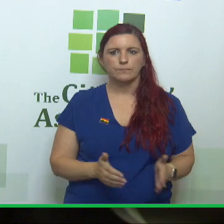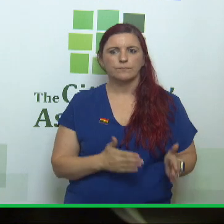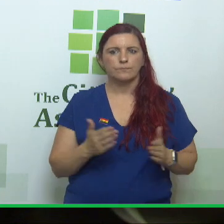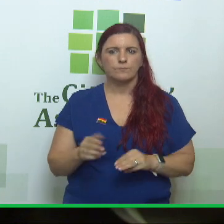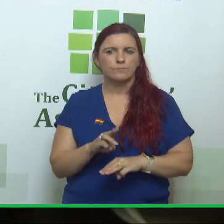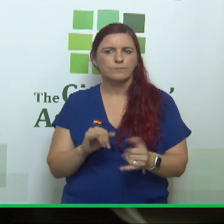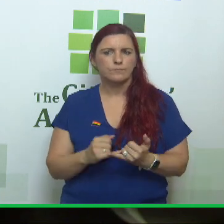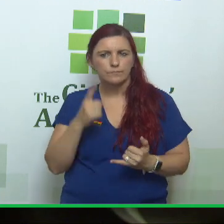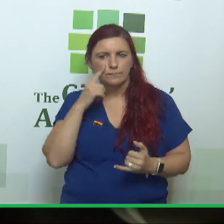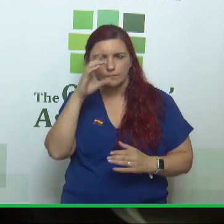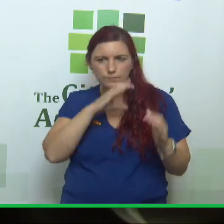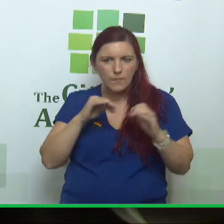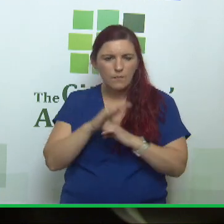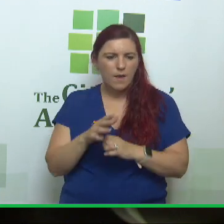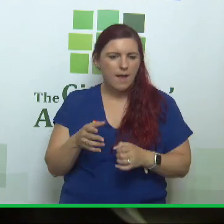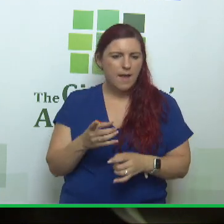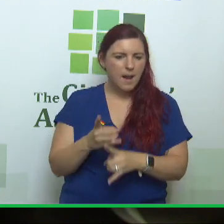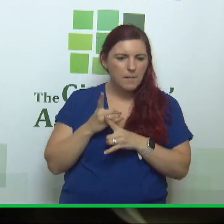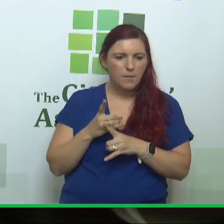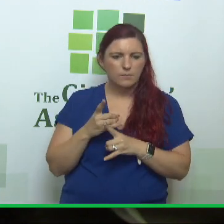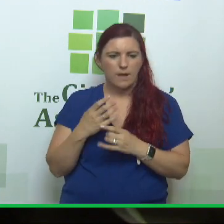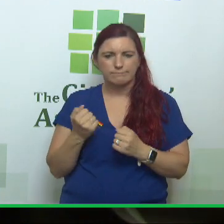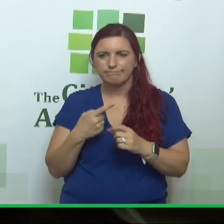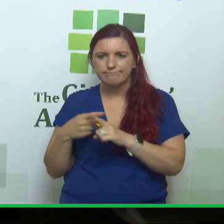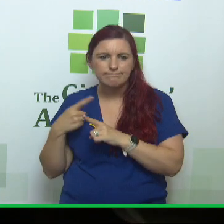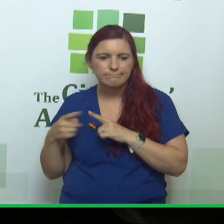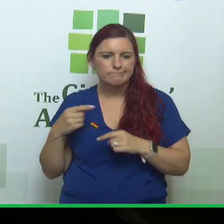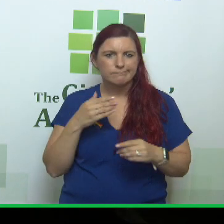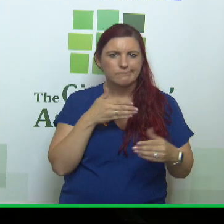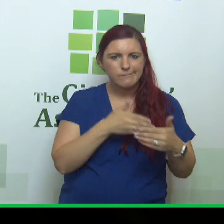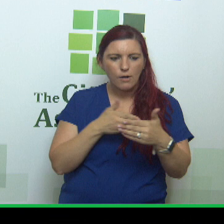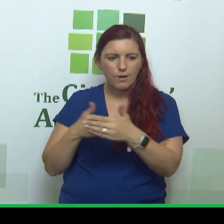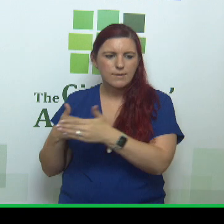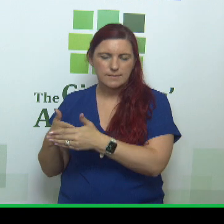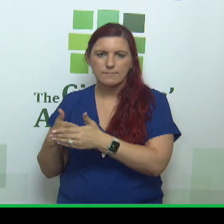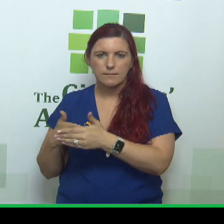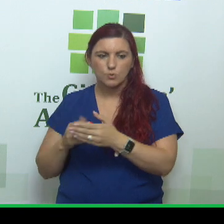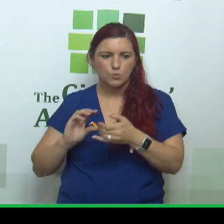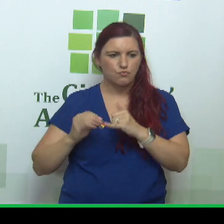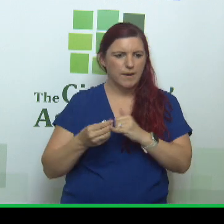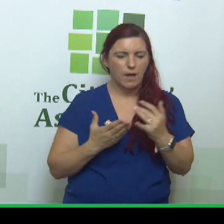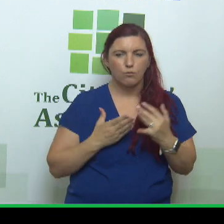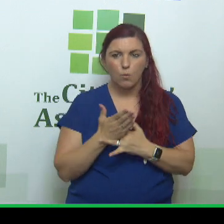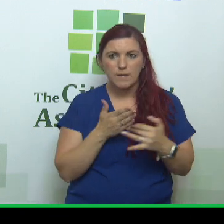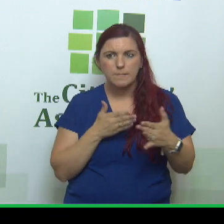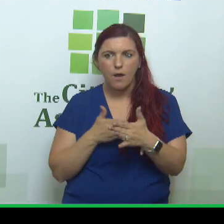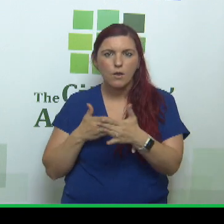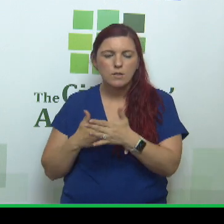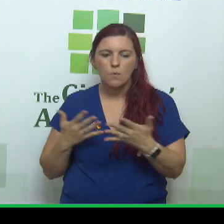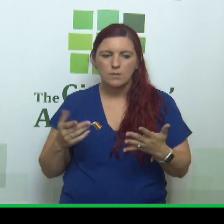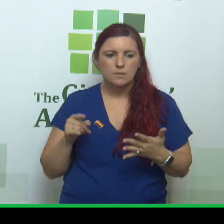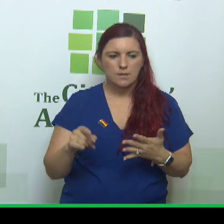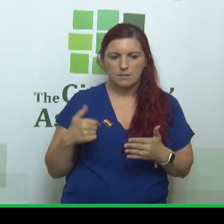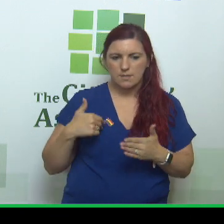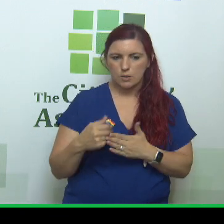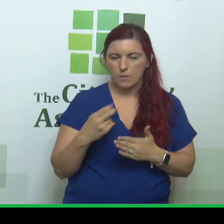help, who are meeting endless waiting lists and barriers to services. To address these gaps and barriers, we have, since